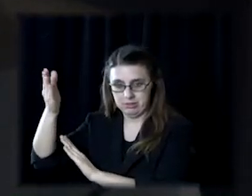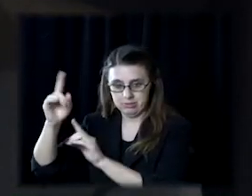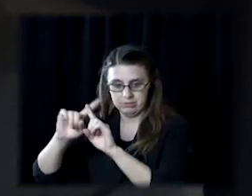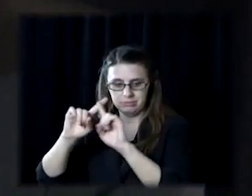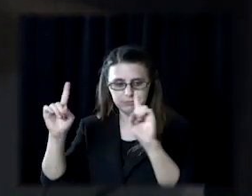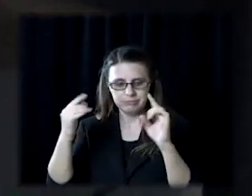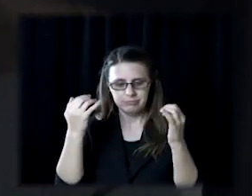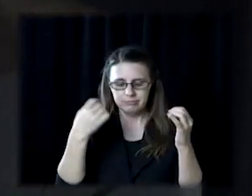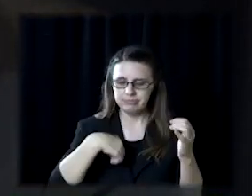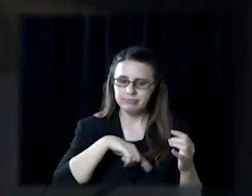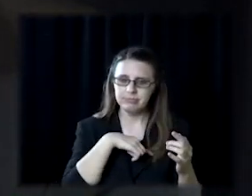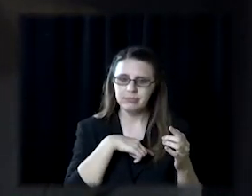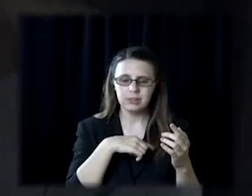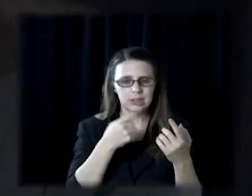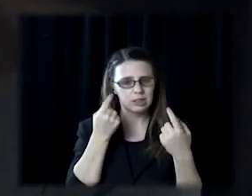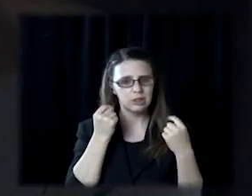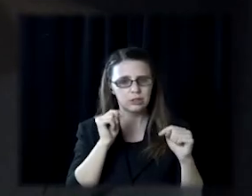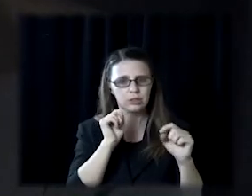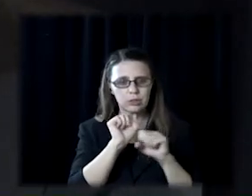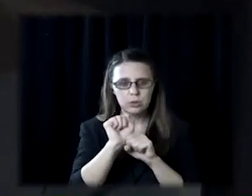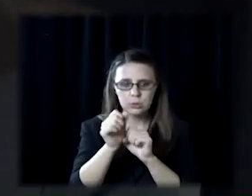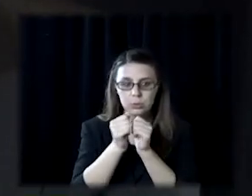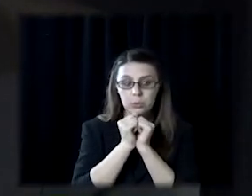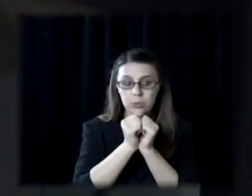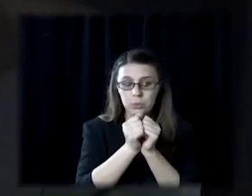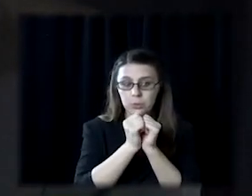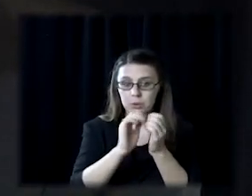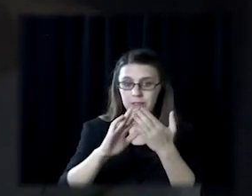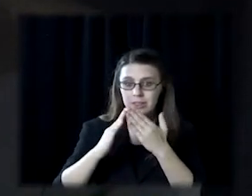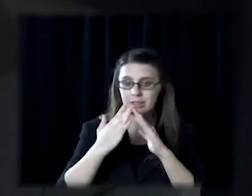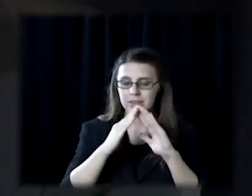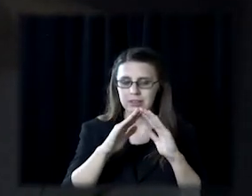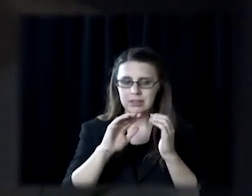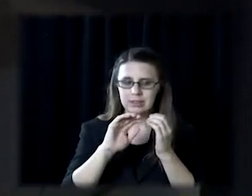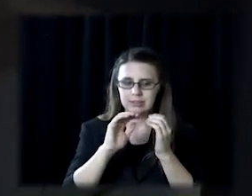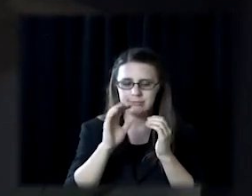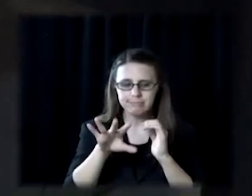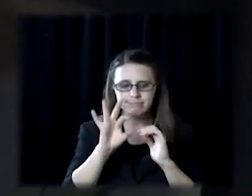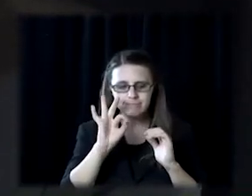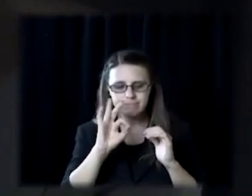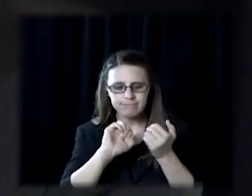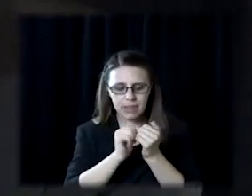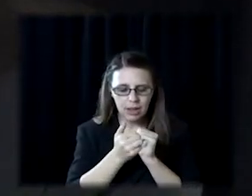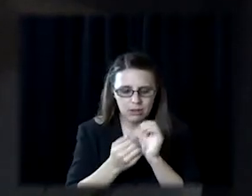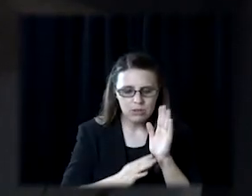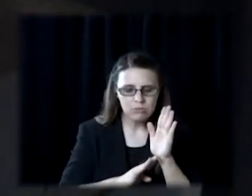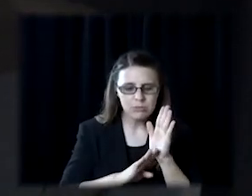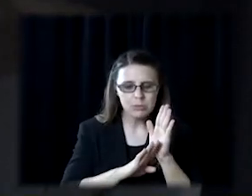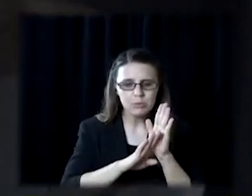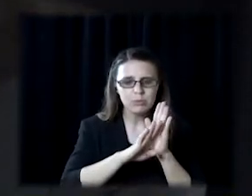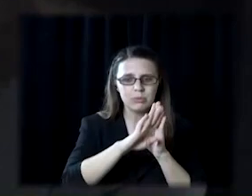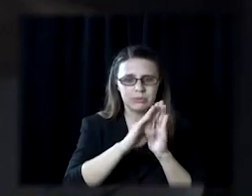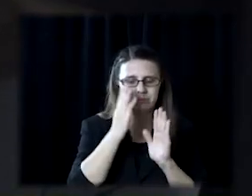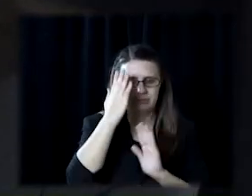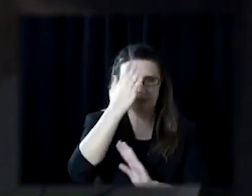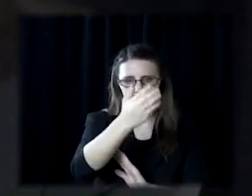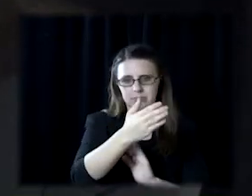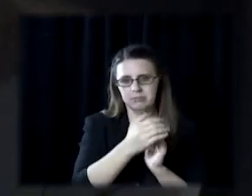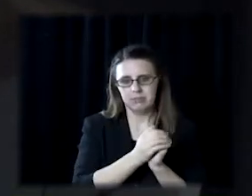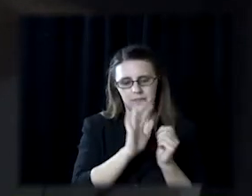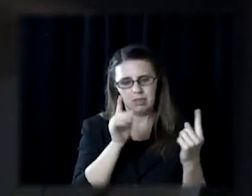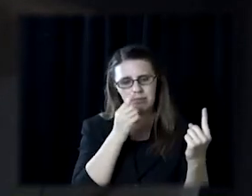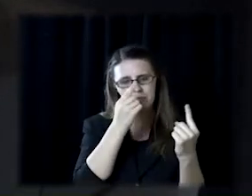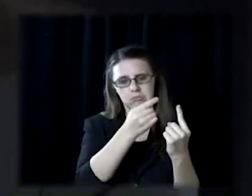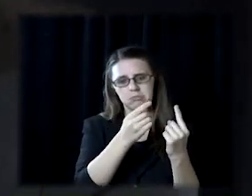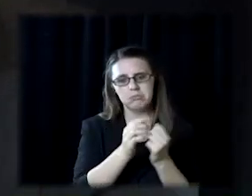with the municipalities and to find a way forward. That's the way we're going about this.